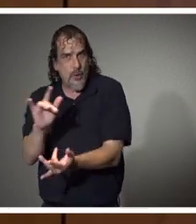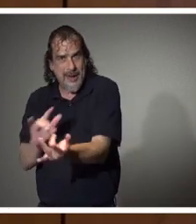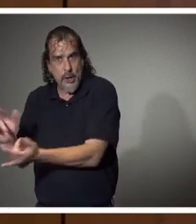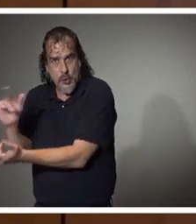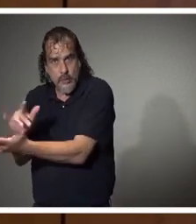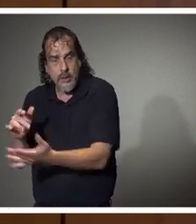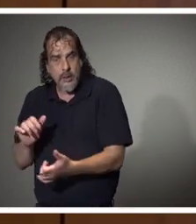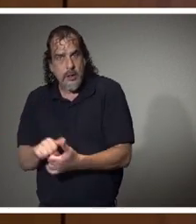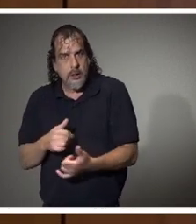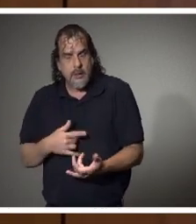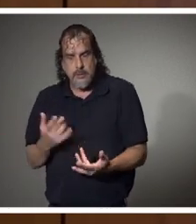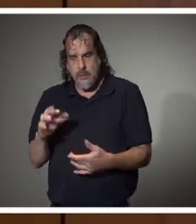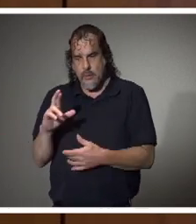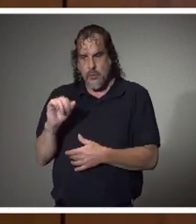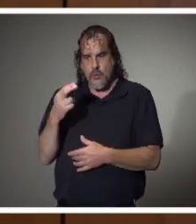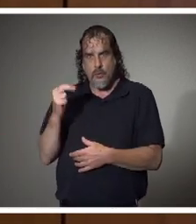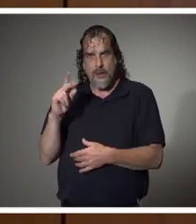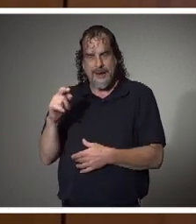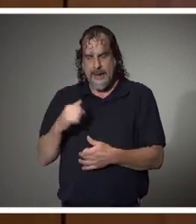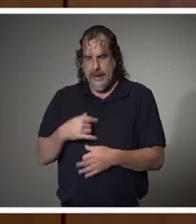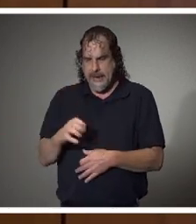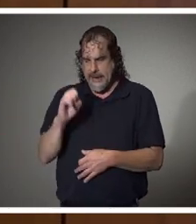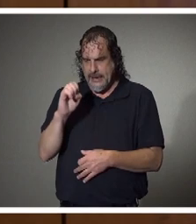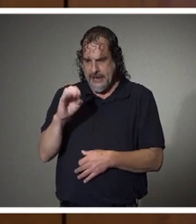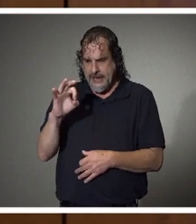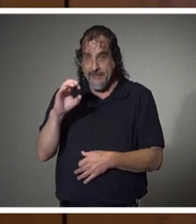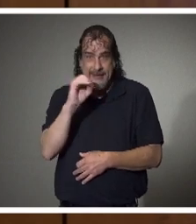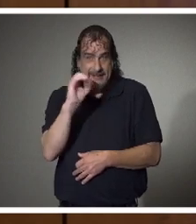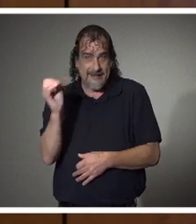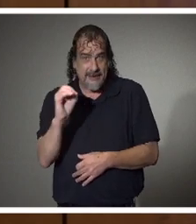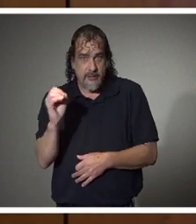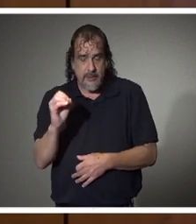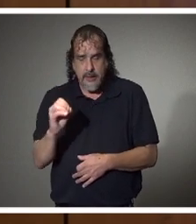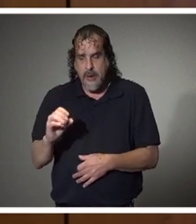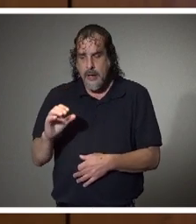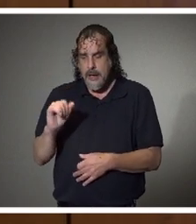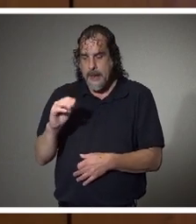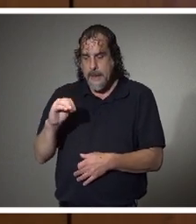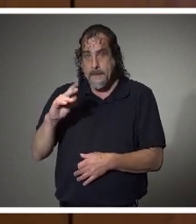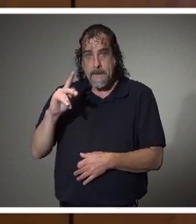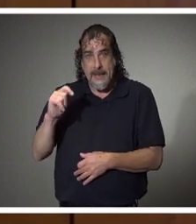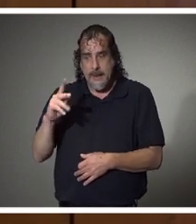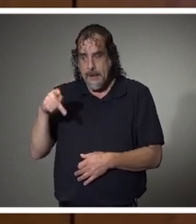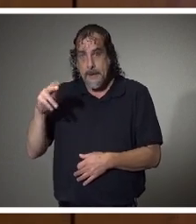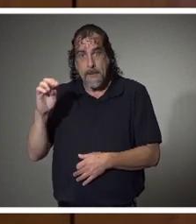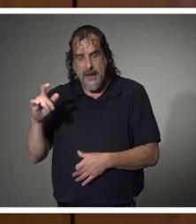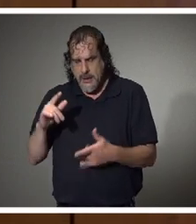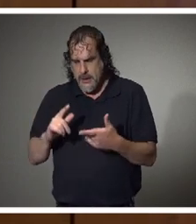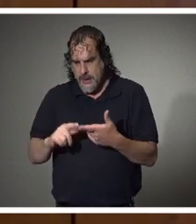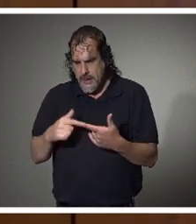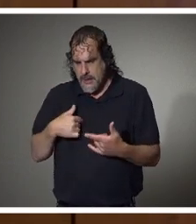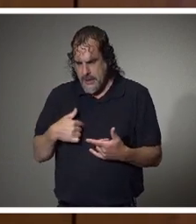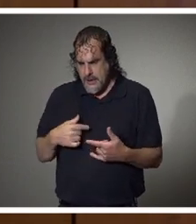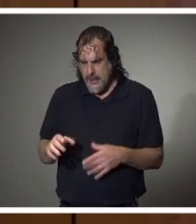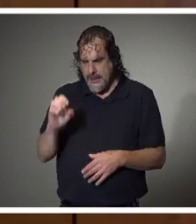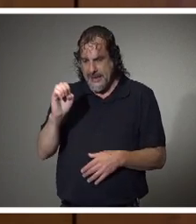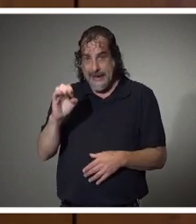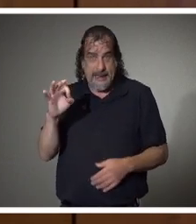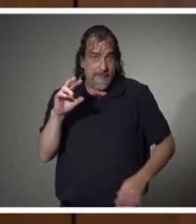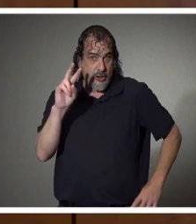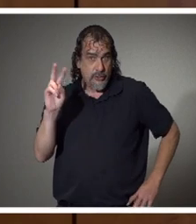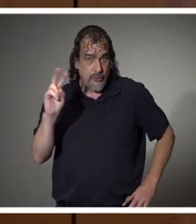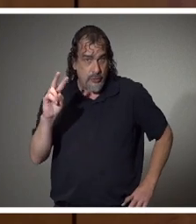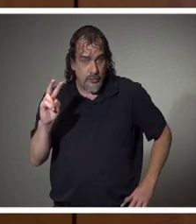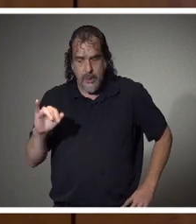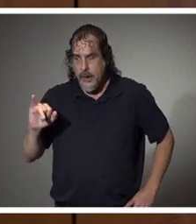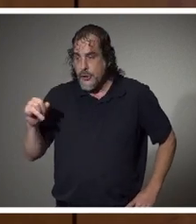today. Rankin County had an EF0. Amit Pike County had a small track tornado that was rated at an EF2. And then